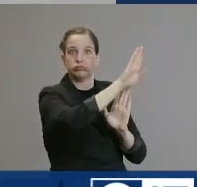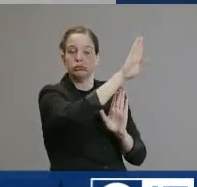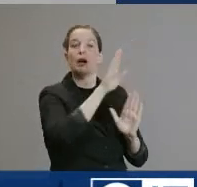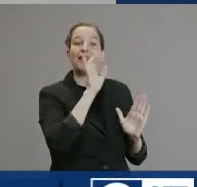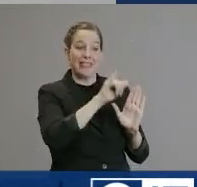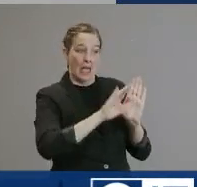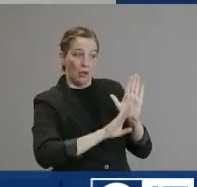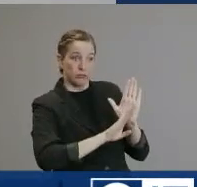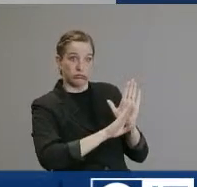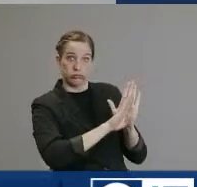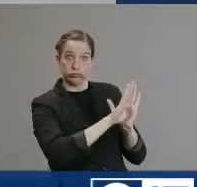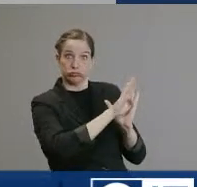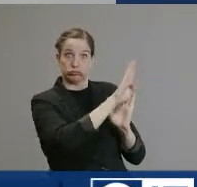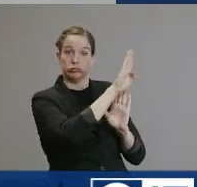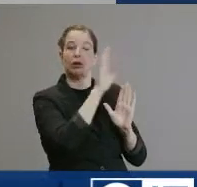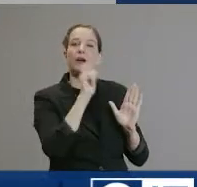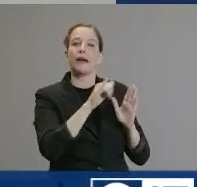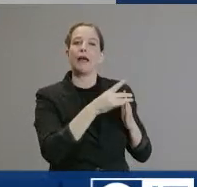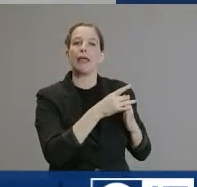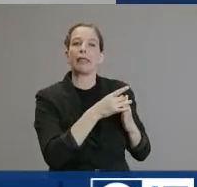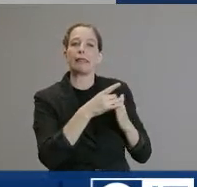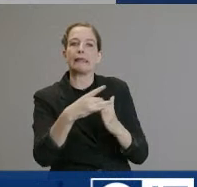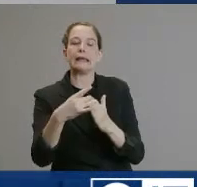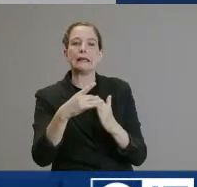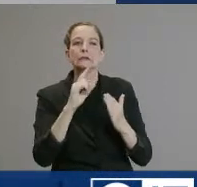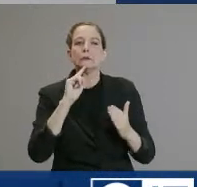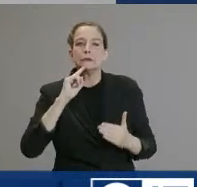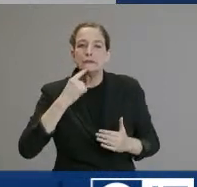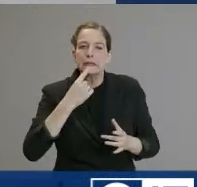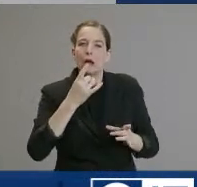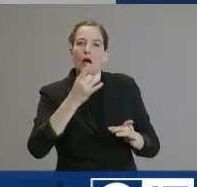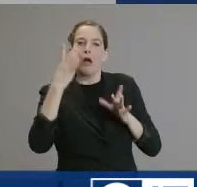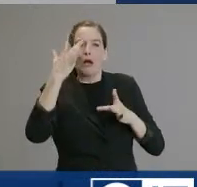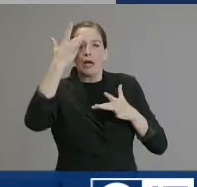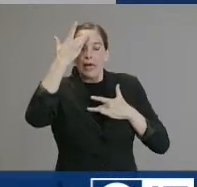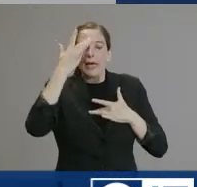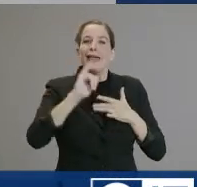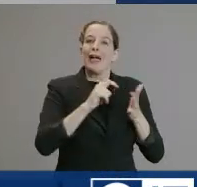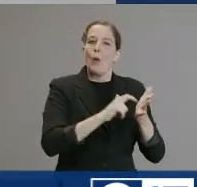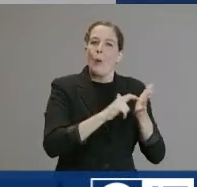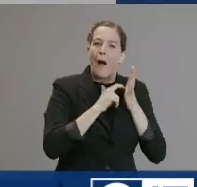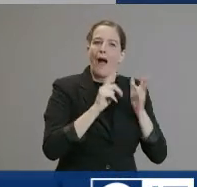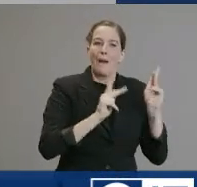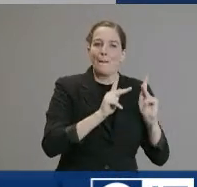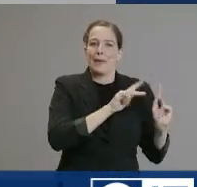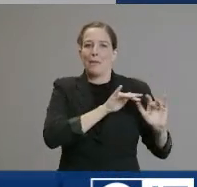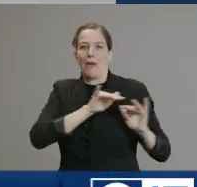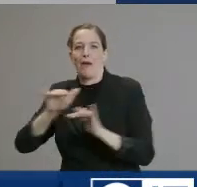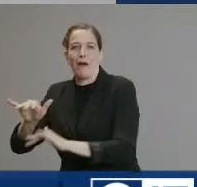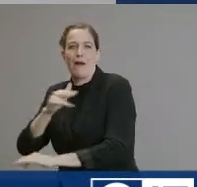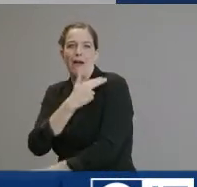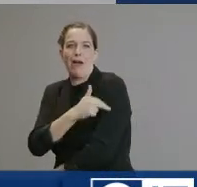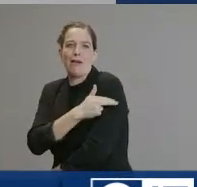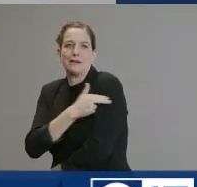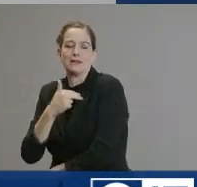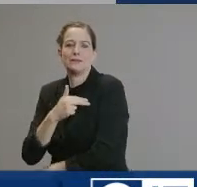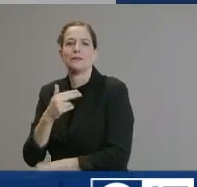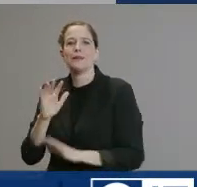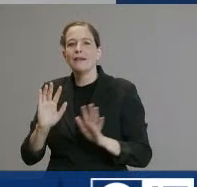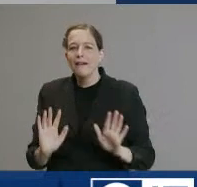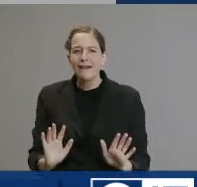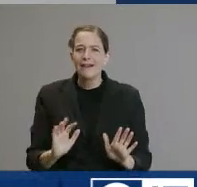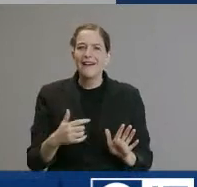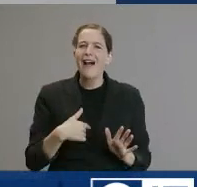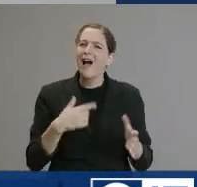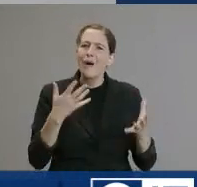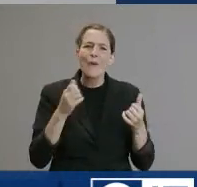severe illness that required hospitalization. I want every Arizonan to be able to have the medical care and comfort